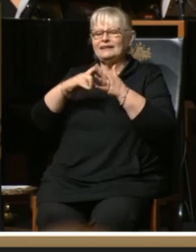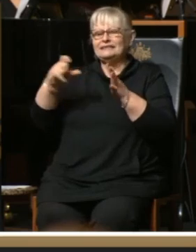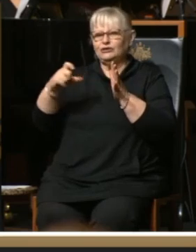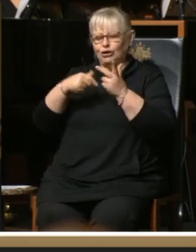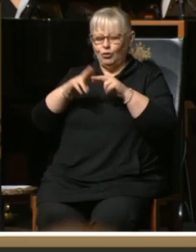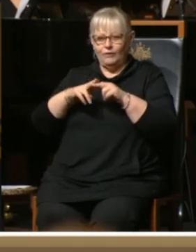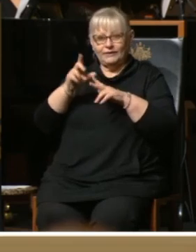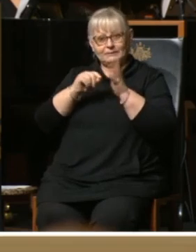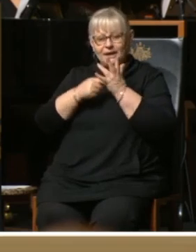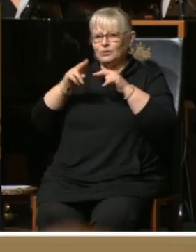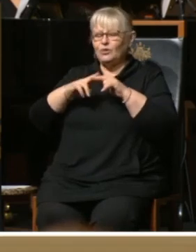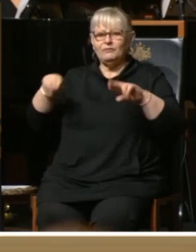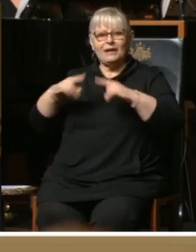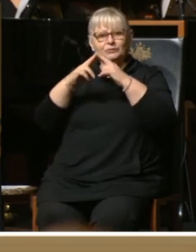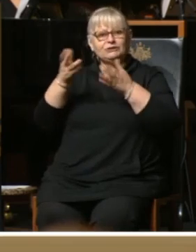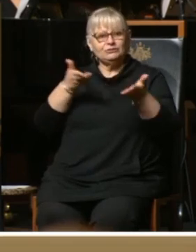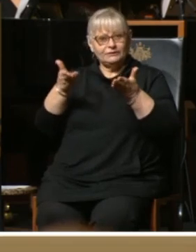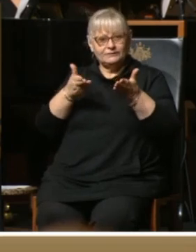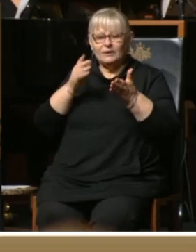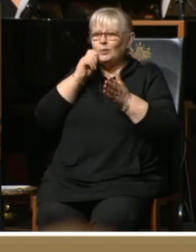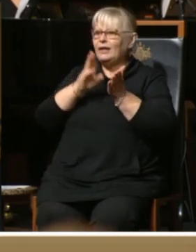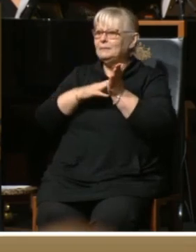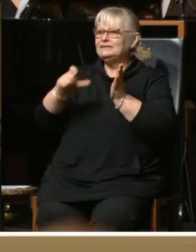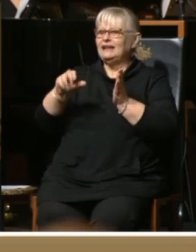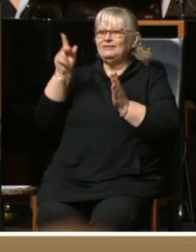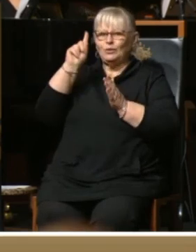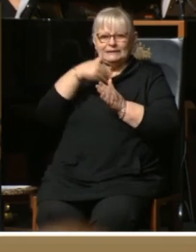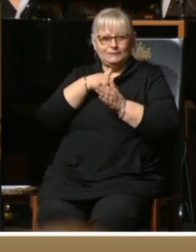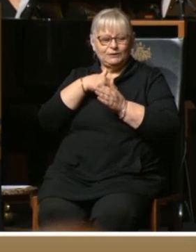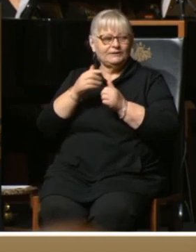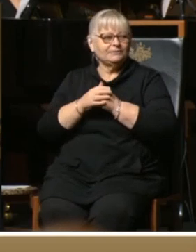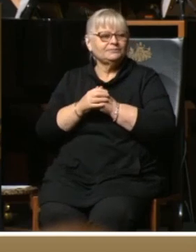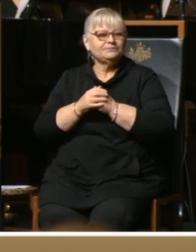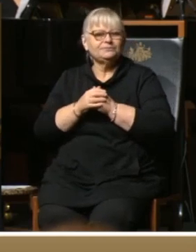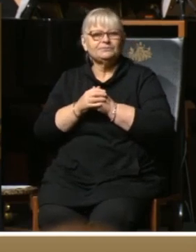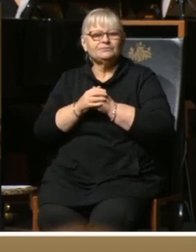Parliamentary Services, and I'll be your MC this morning.